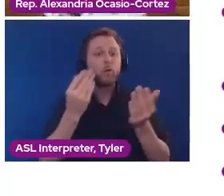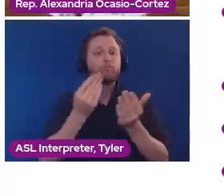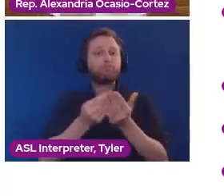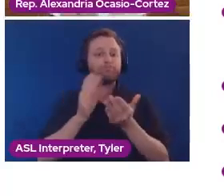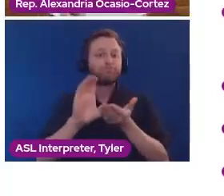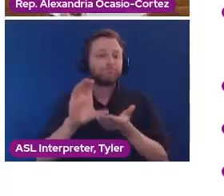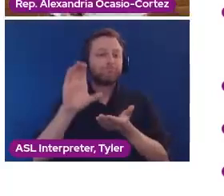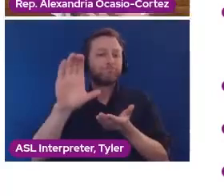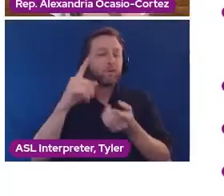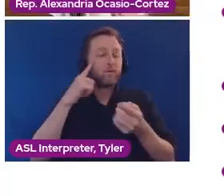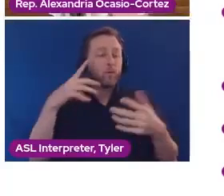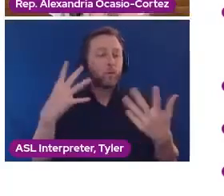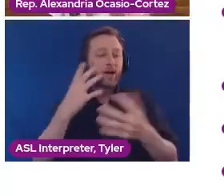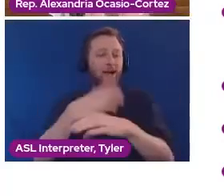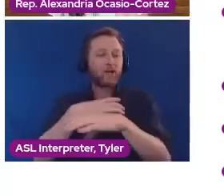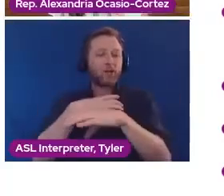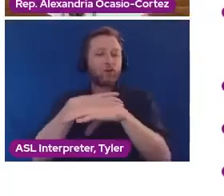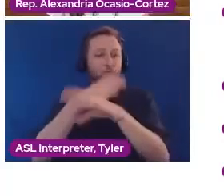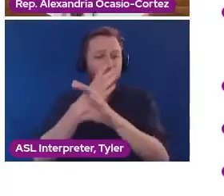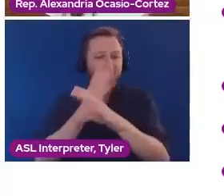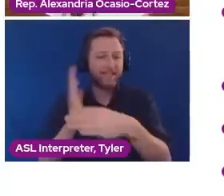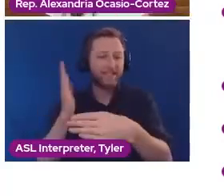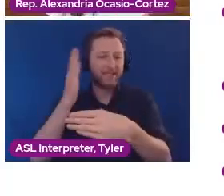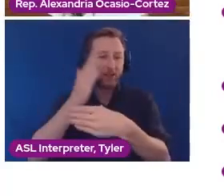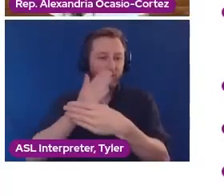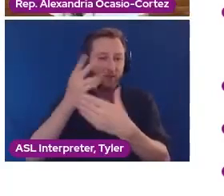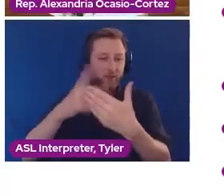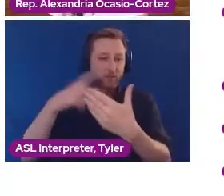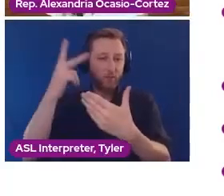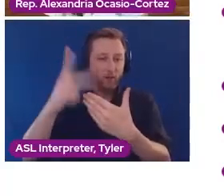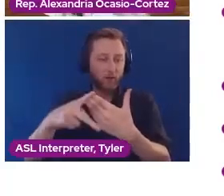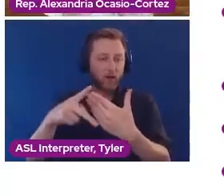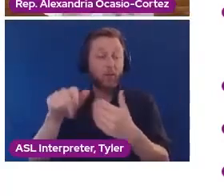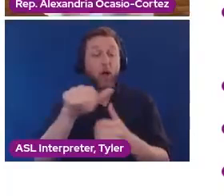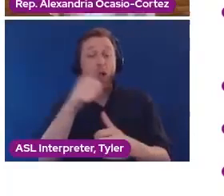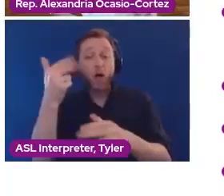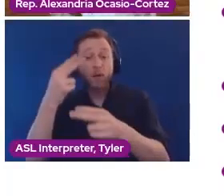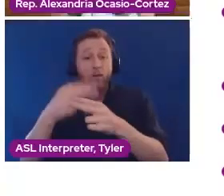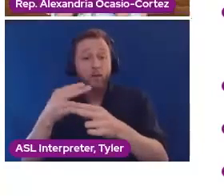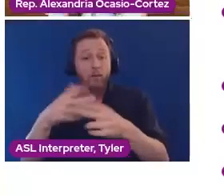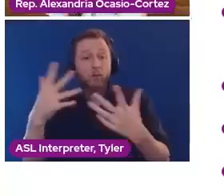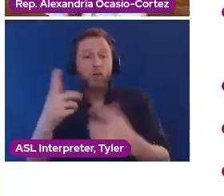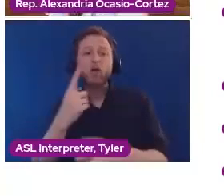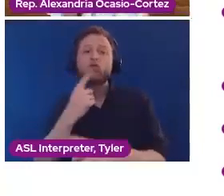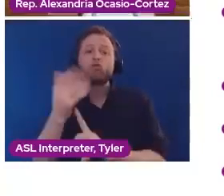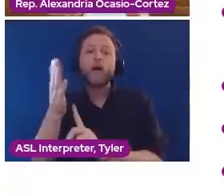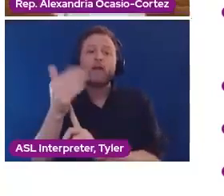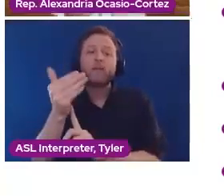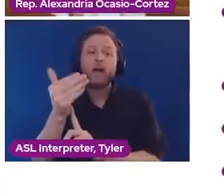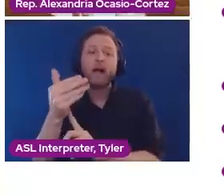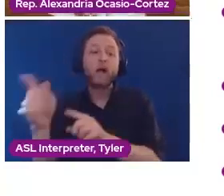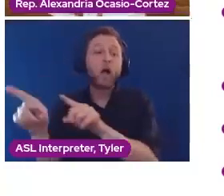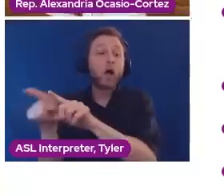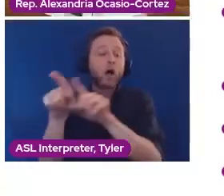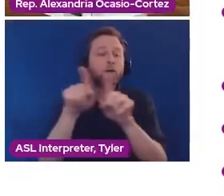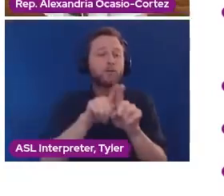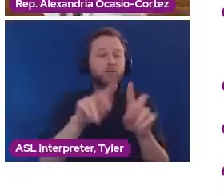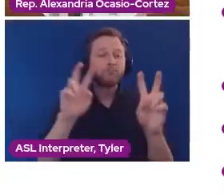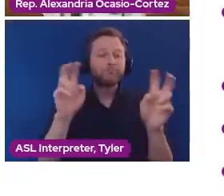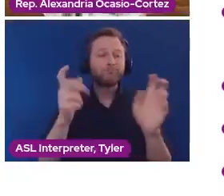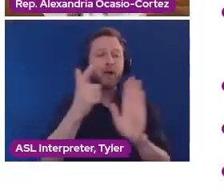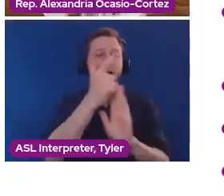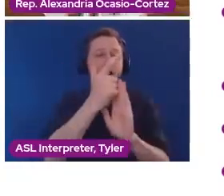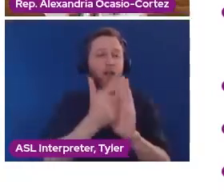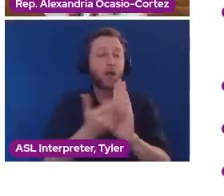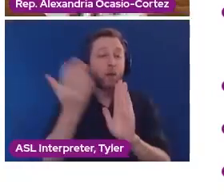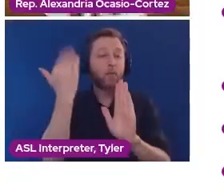laws. It also closes the boyfriend loophole, which is a huge legislative accomplishment.